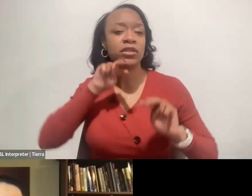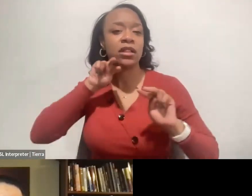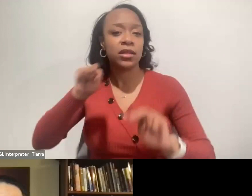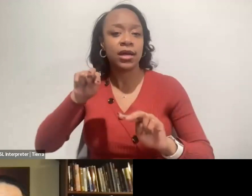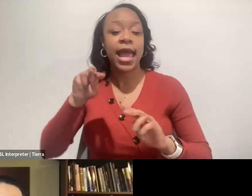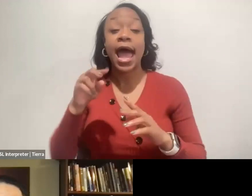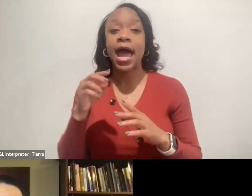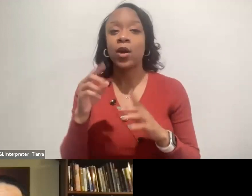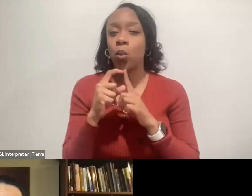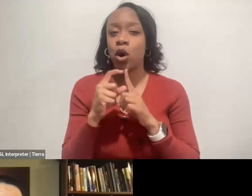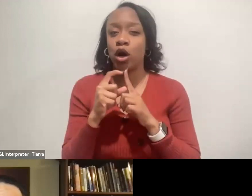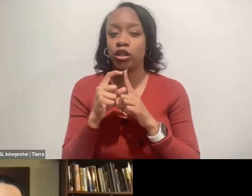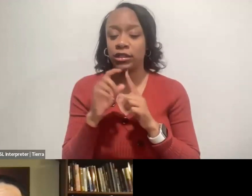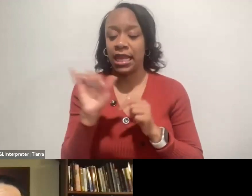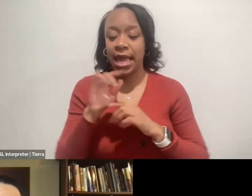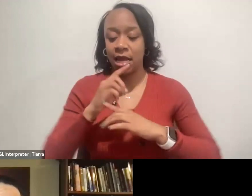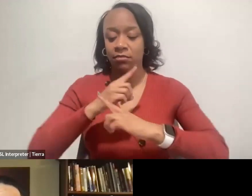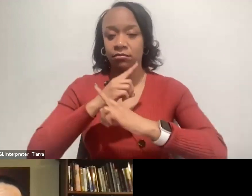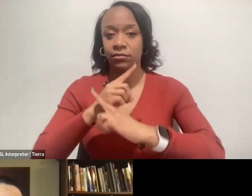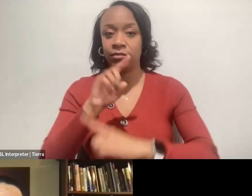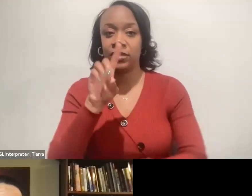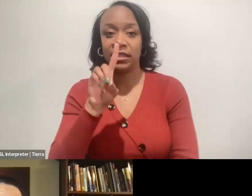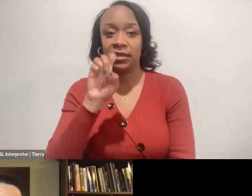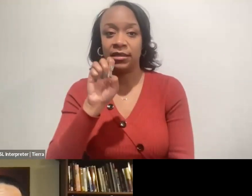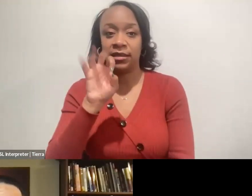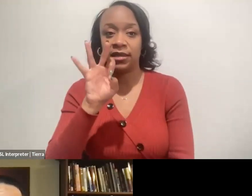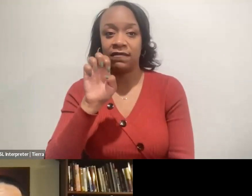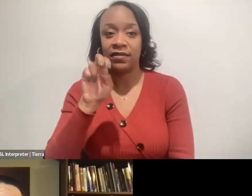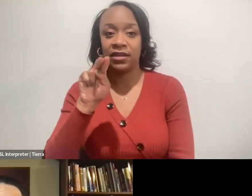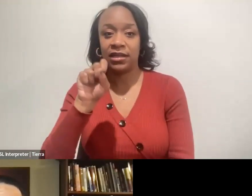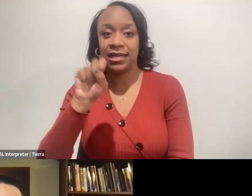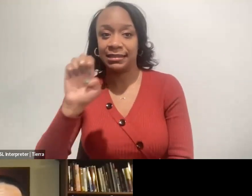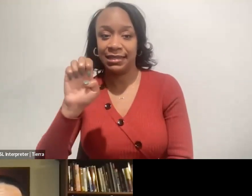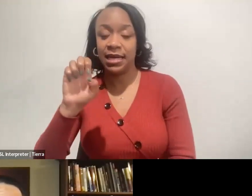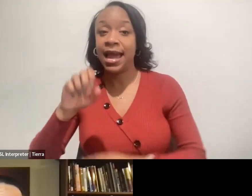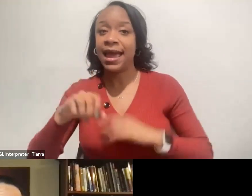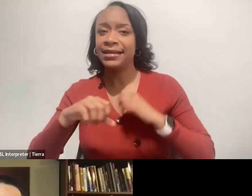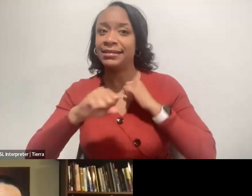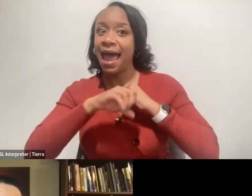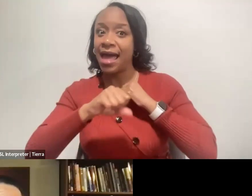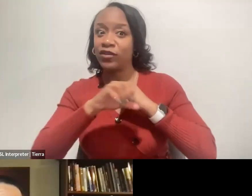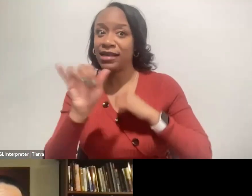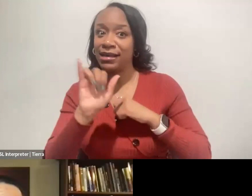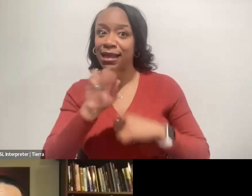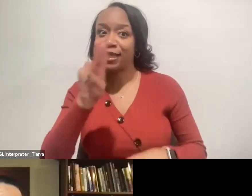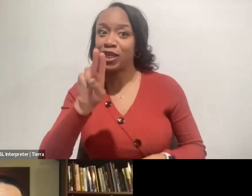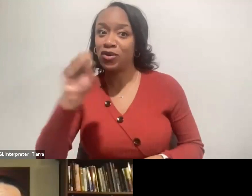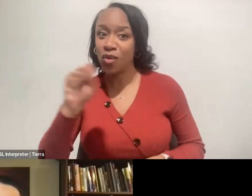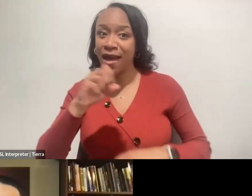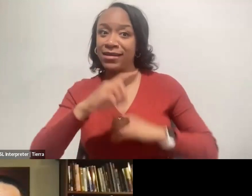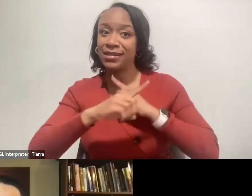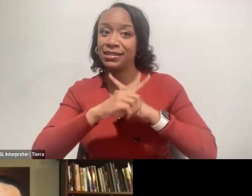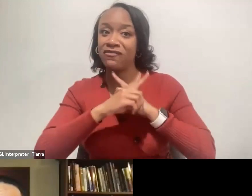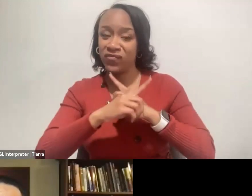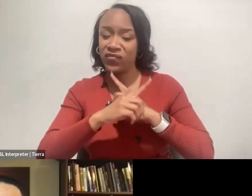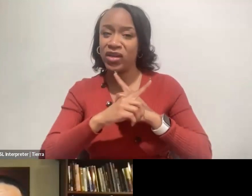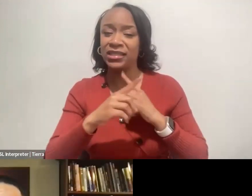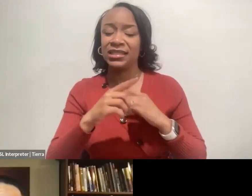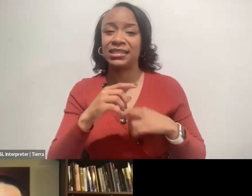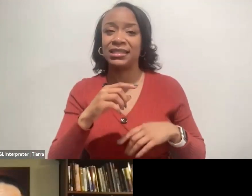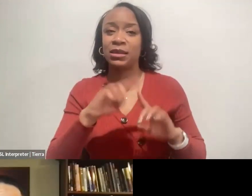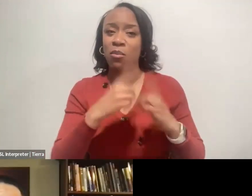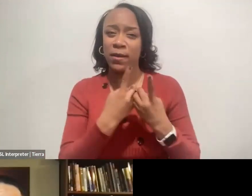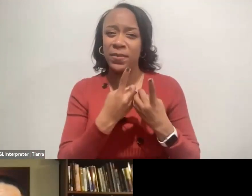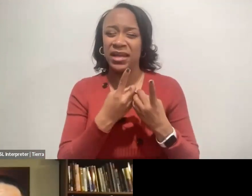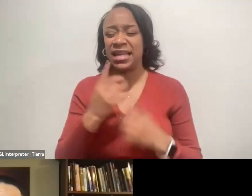like defense. It's Hmm. advertising, just like the US Defense Department, the Israeli Defense Force, really?